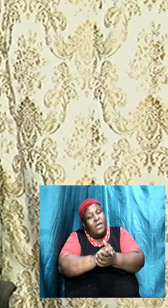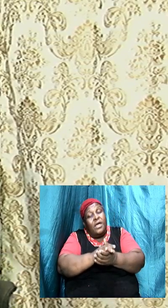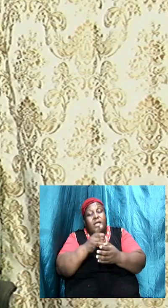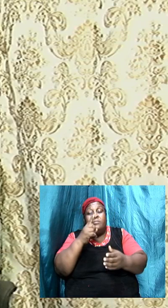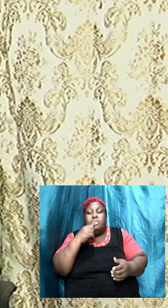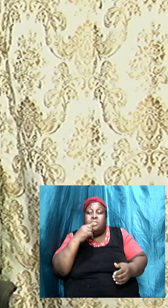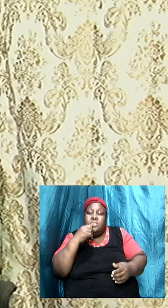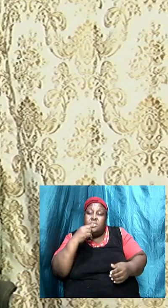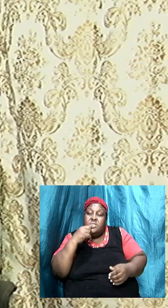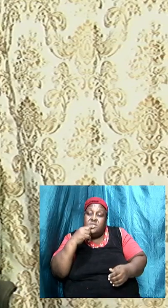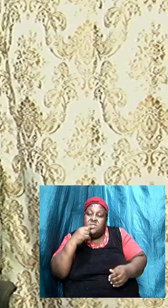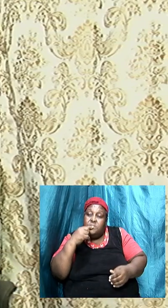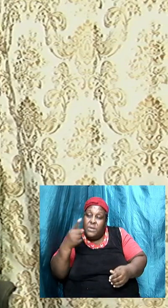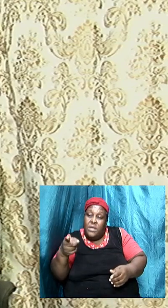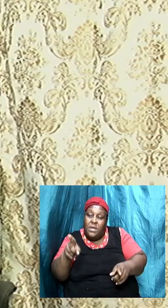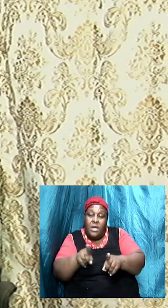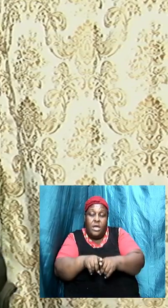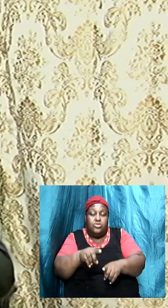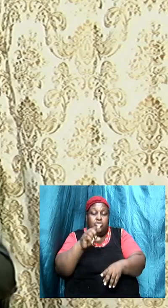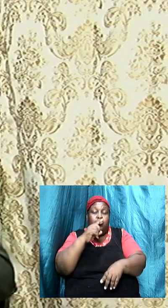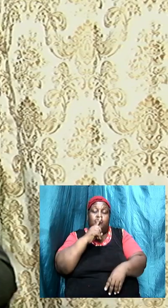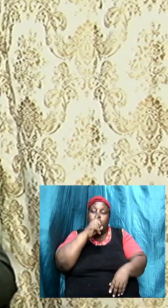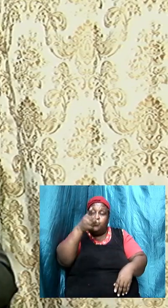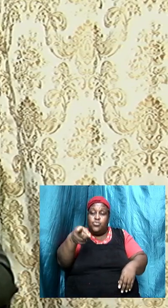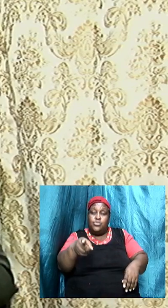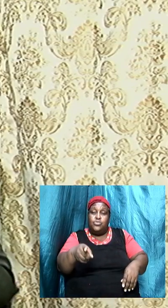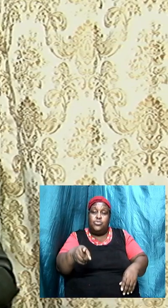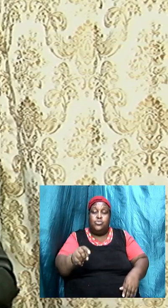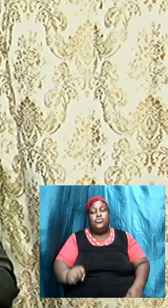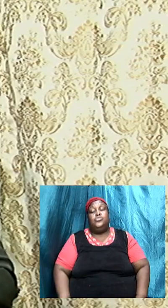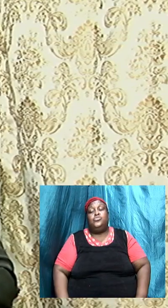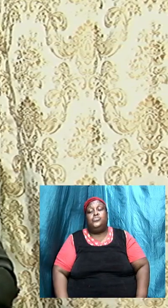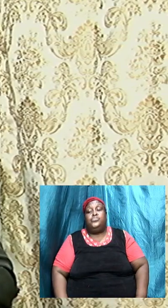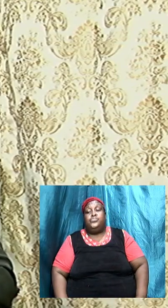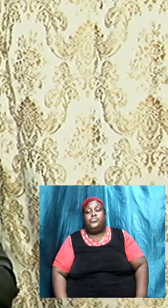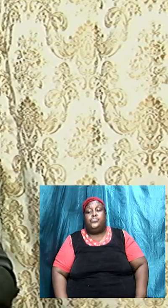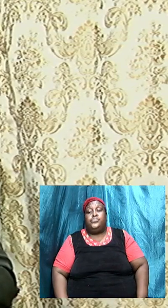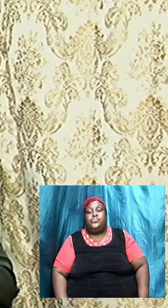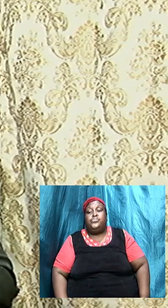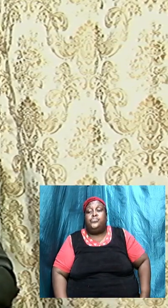truth. 1 Timothy 4, verses